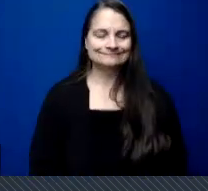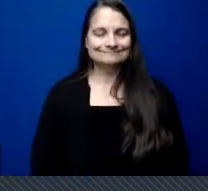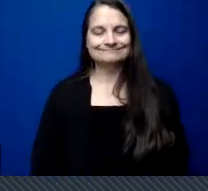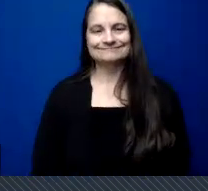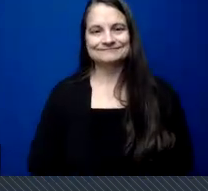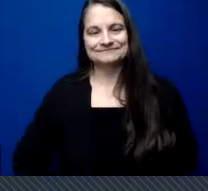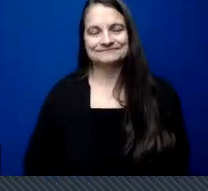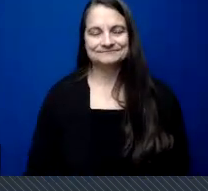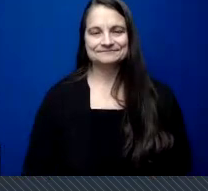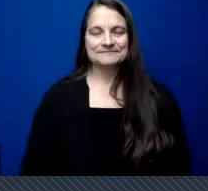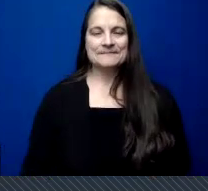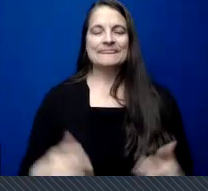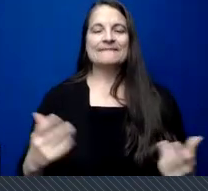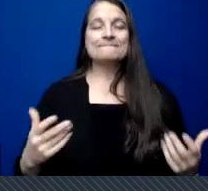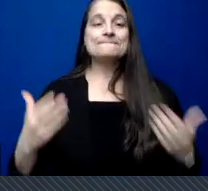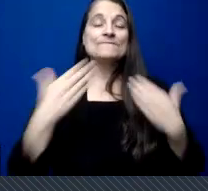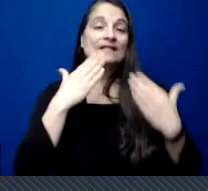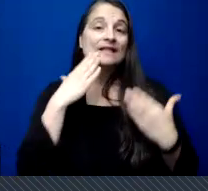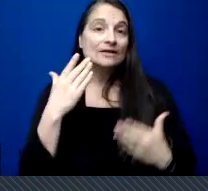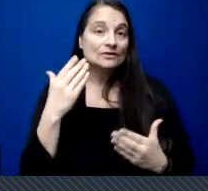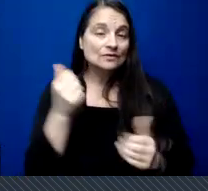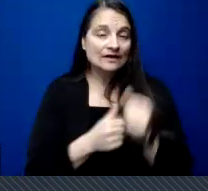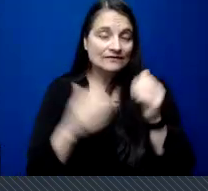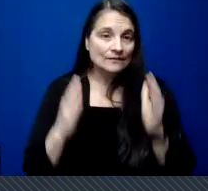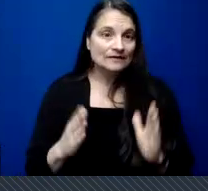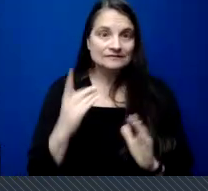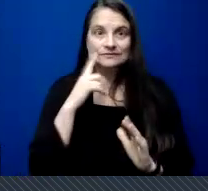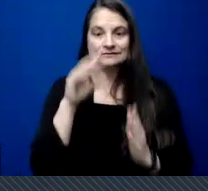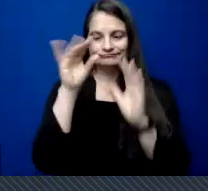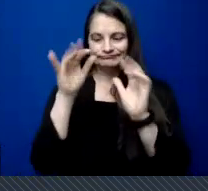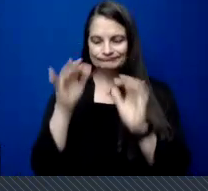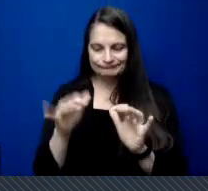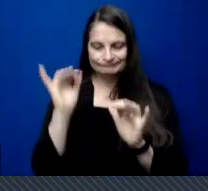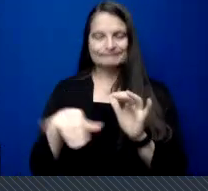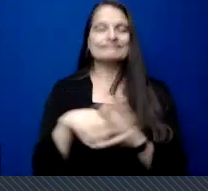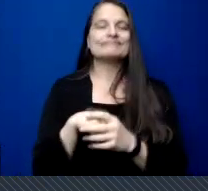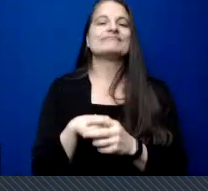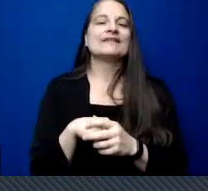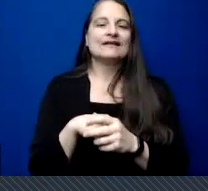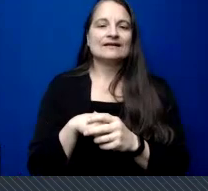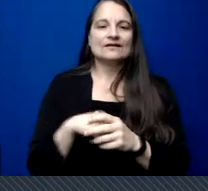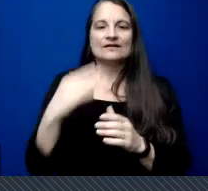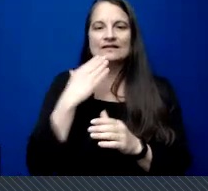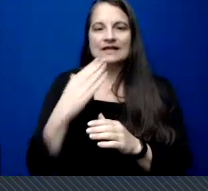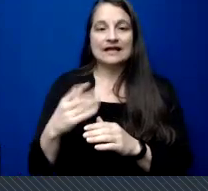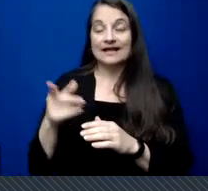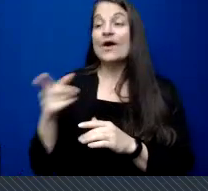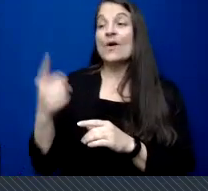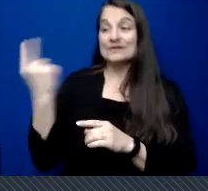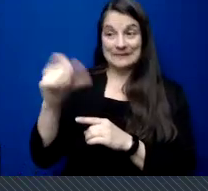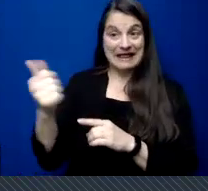but so thank you everyone for writing in the chat. And oh, thank you, ally in the chat. They don't know how to play euchre